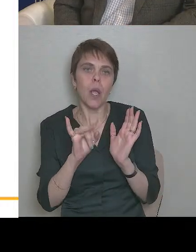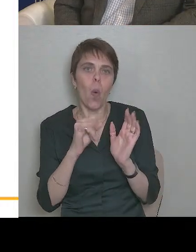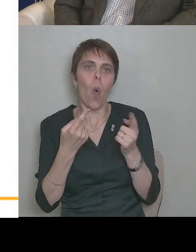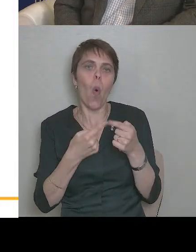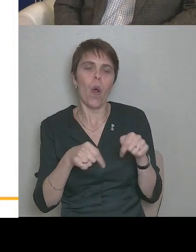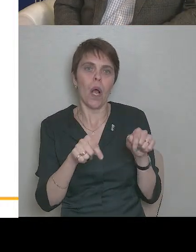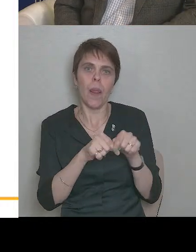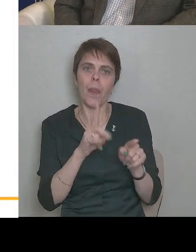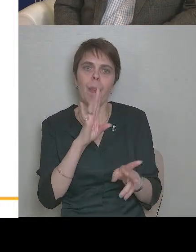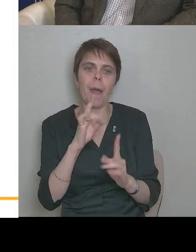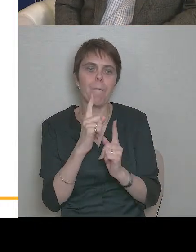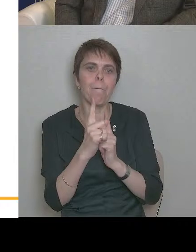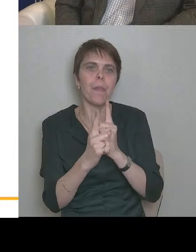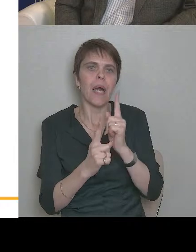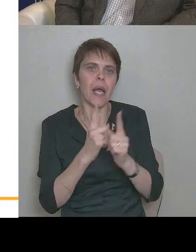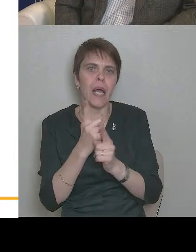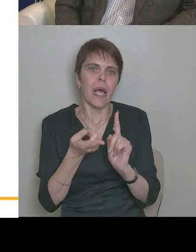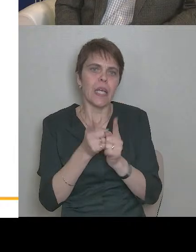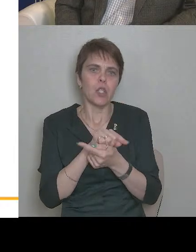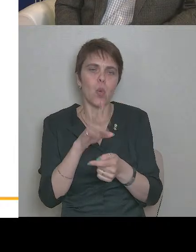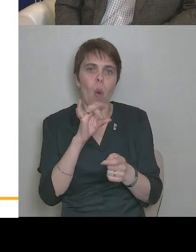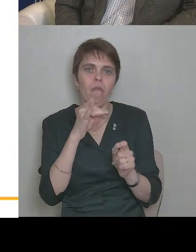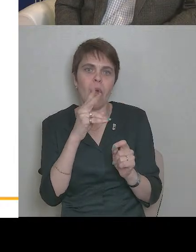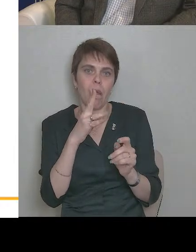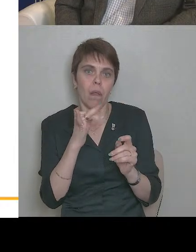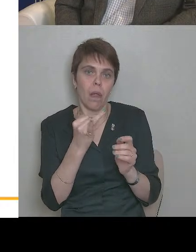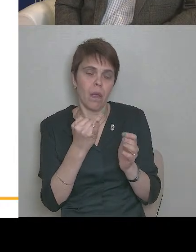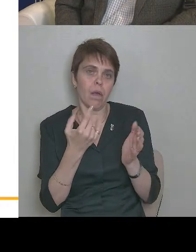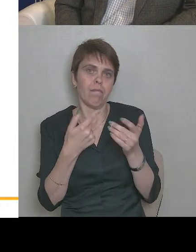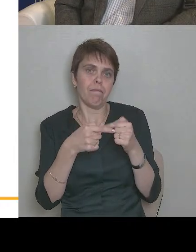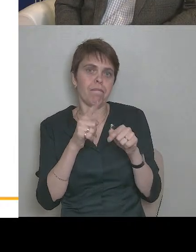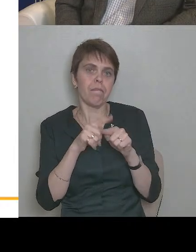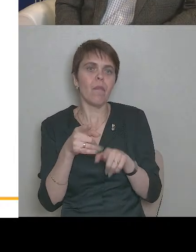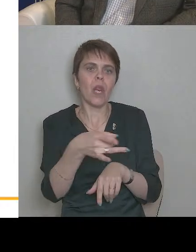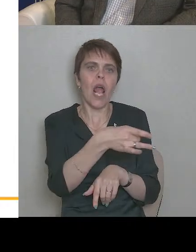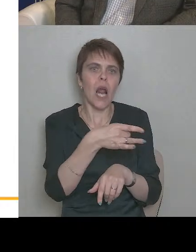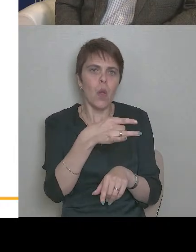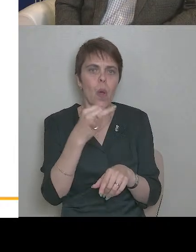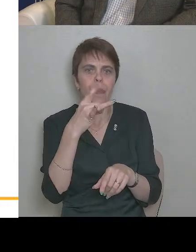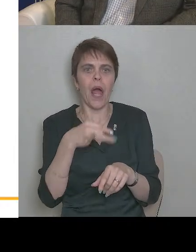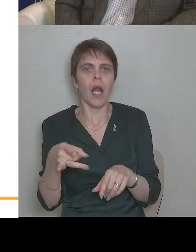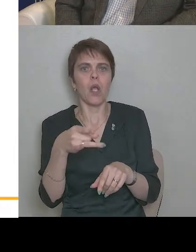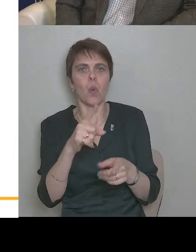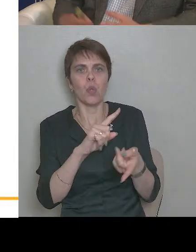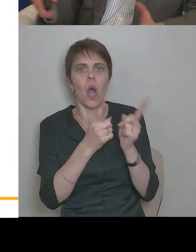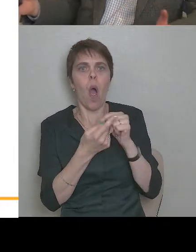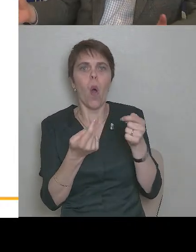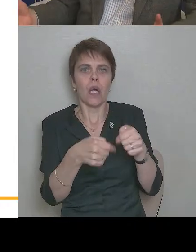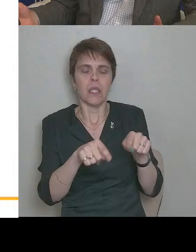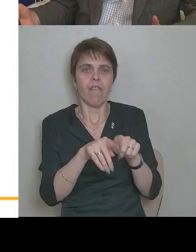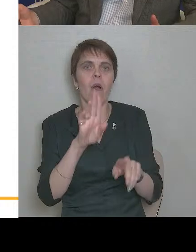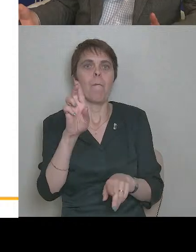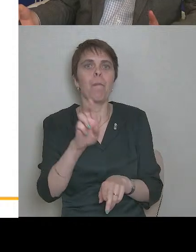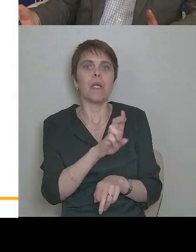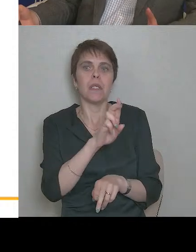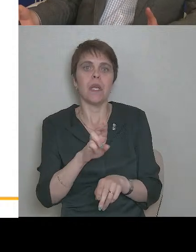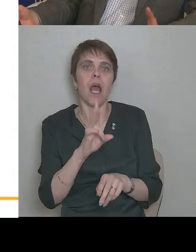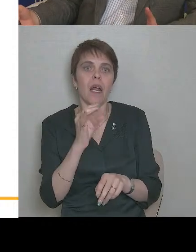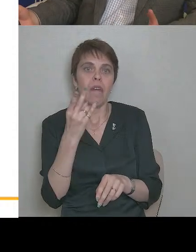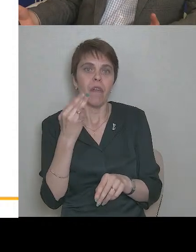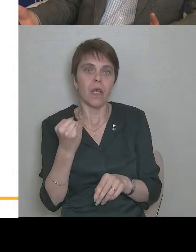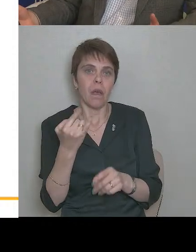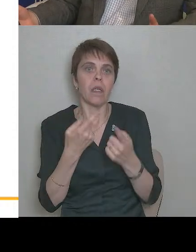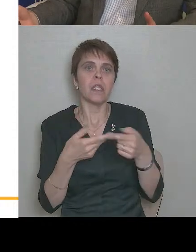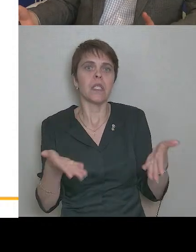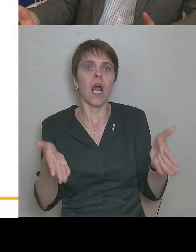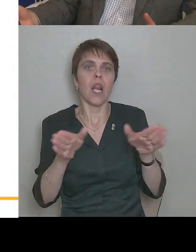bodies, the members of the branches. And for example, if the party is not re-registered at the level of the new rayon,